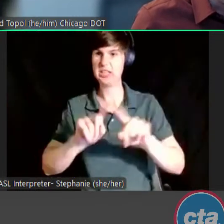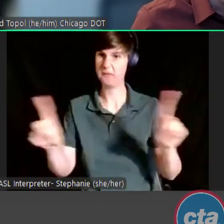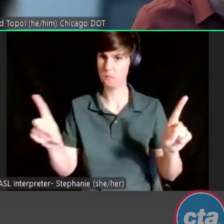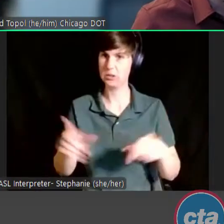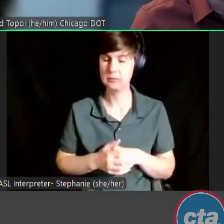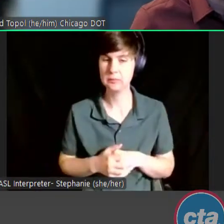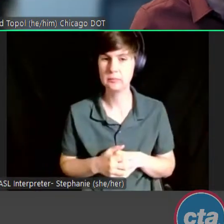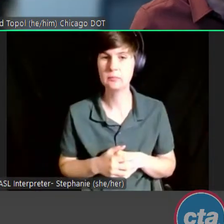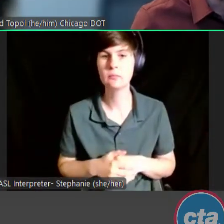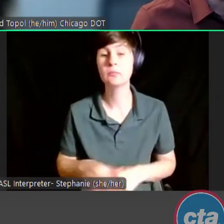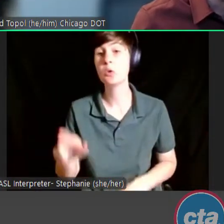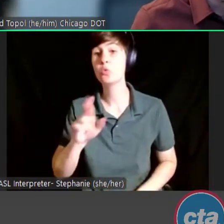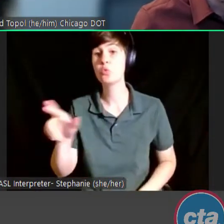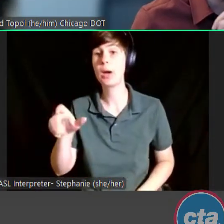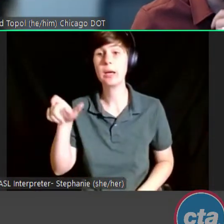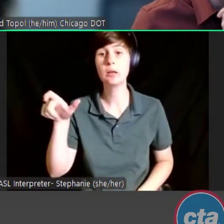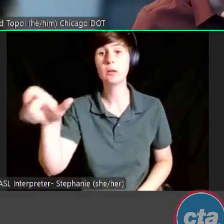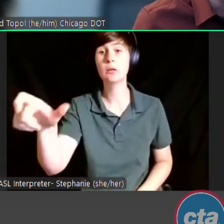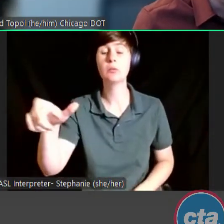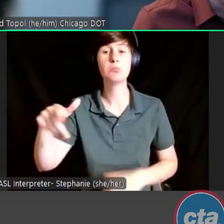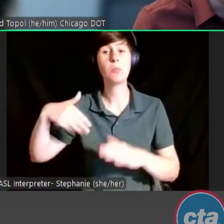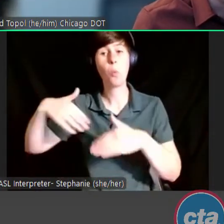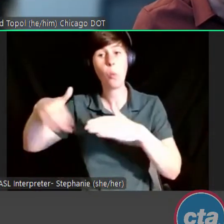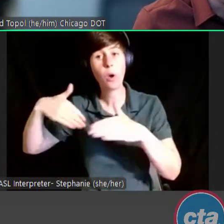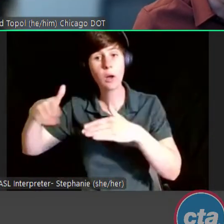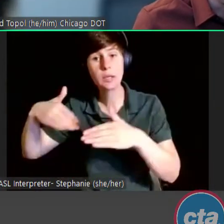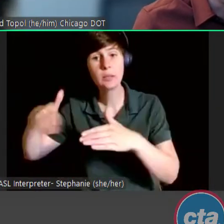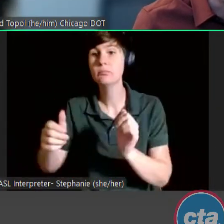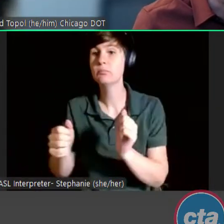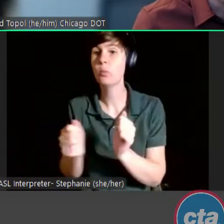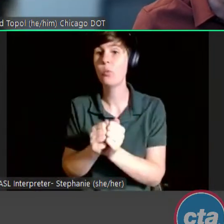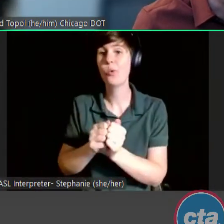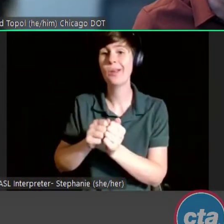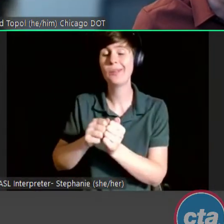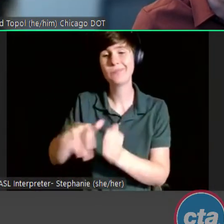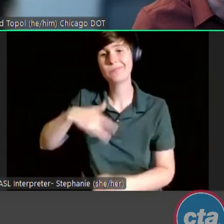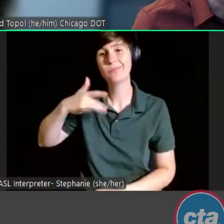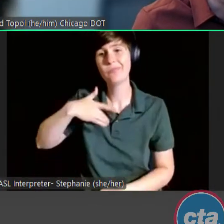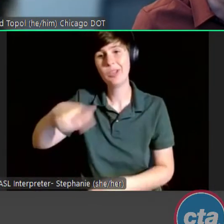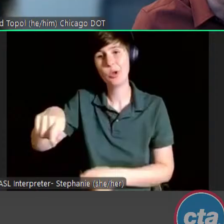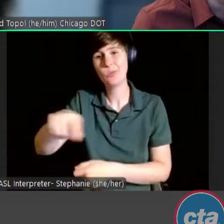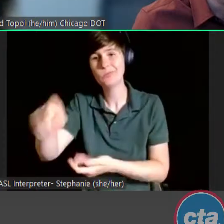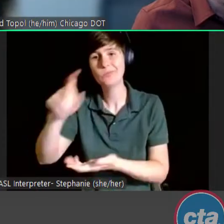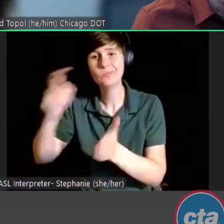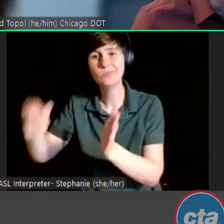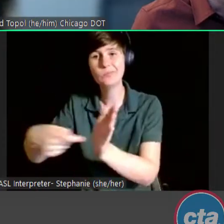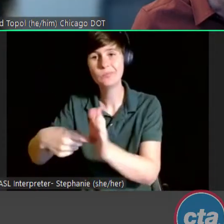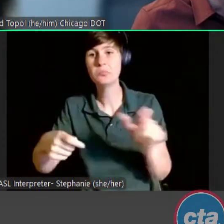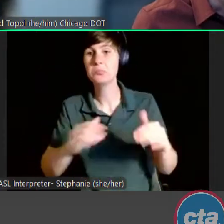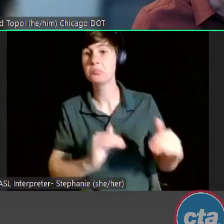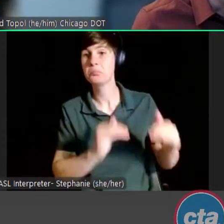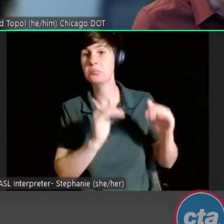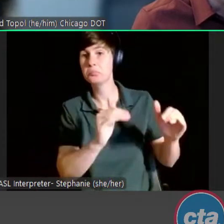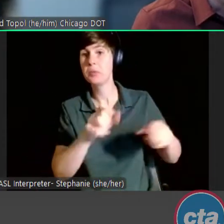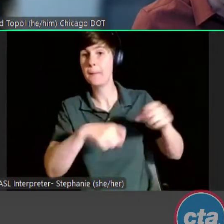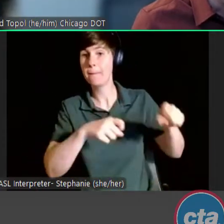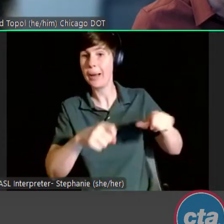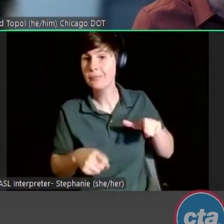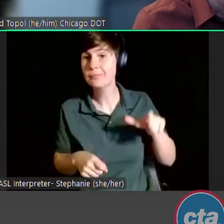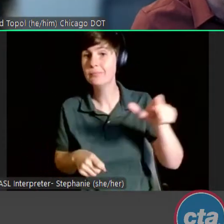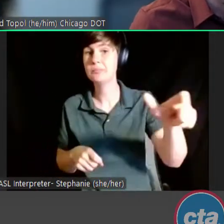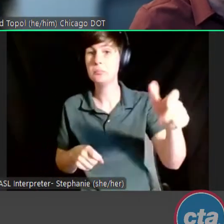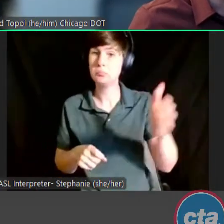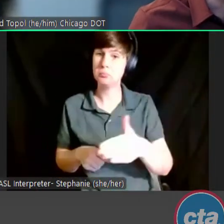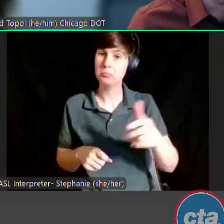seeing is a sidewalk with tactile directional indicators next to it and a raised green bike lane. And there's also a full width bus stop to the left of